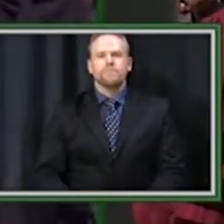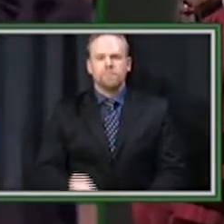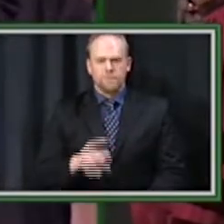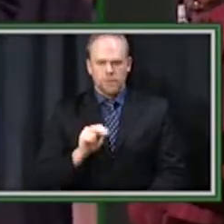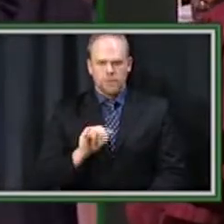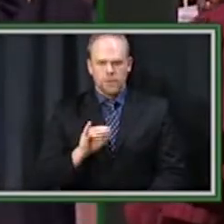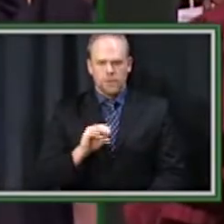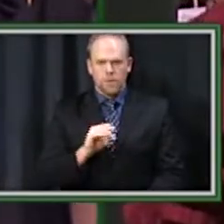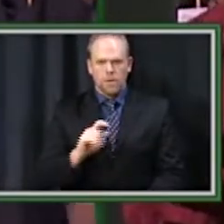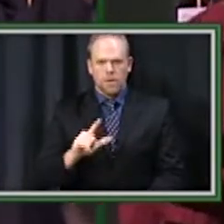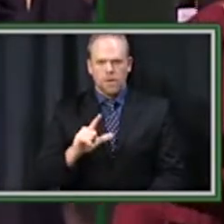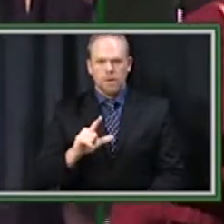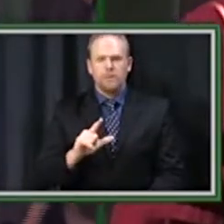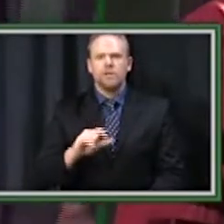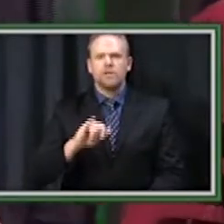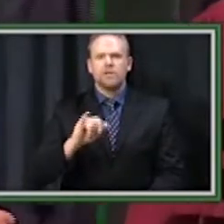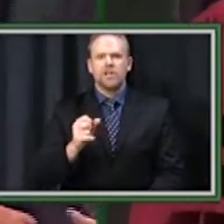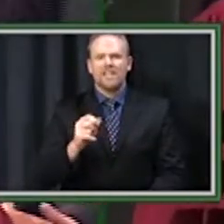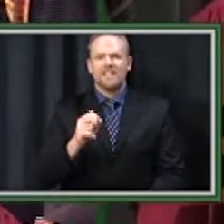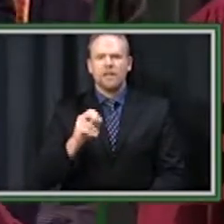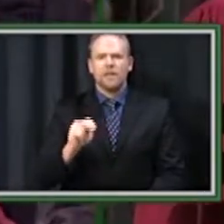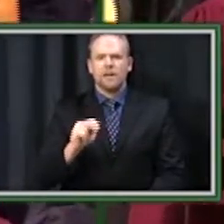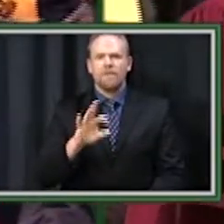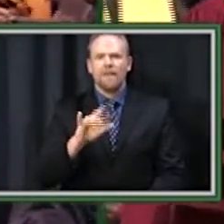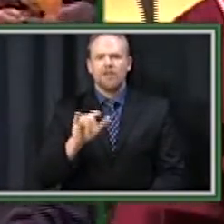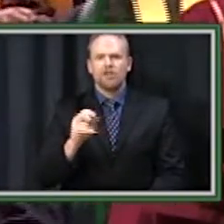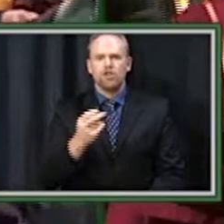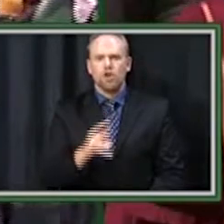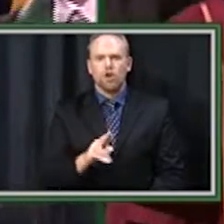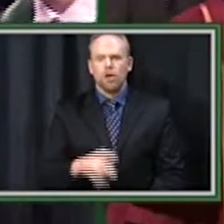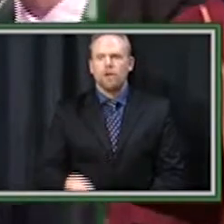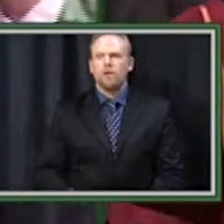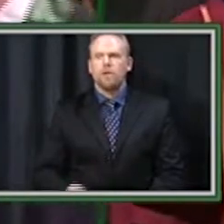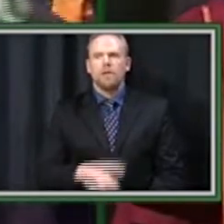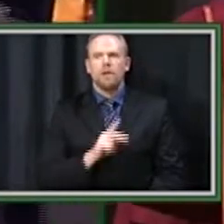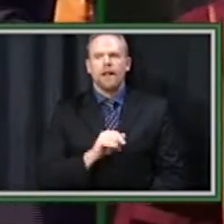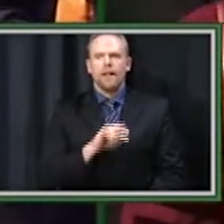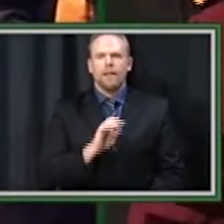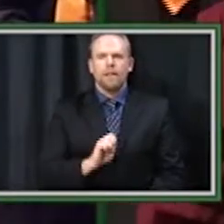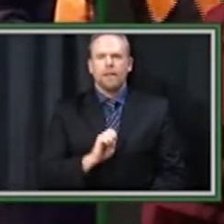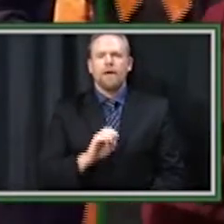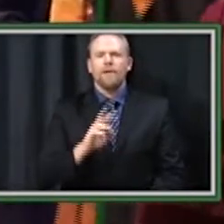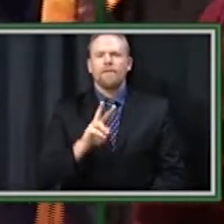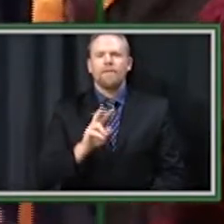Nicholas Vincent Fletcher. Kyle James Mendel.